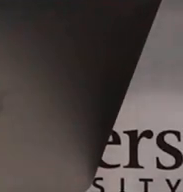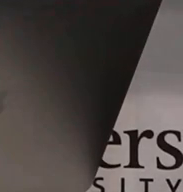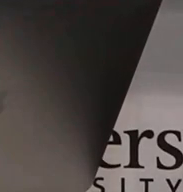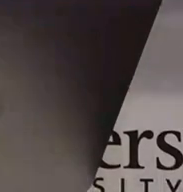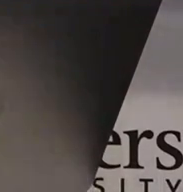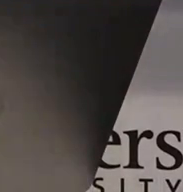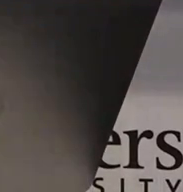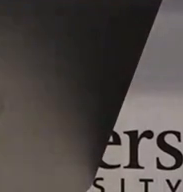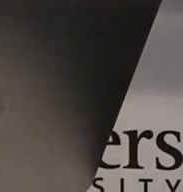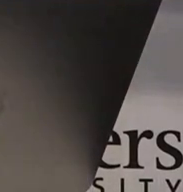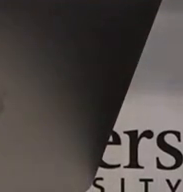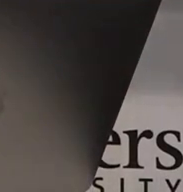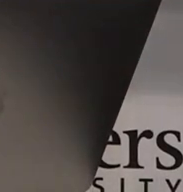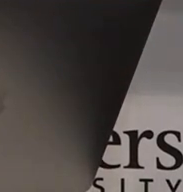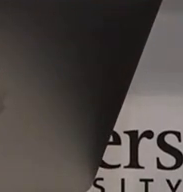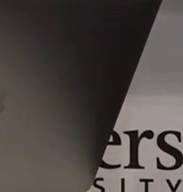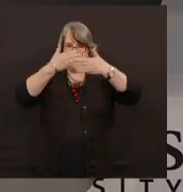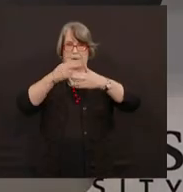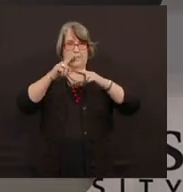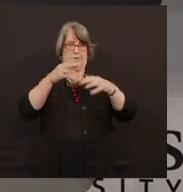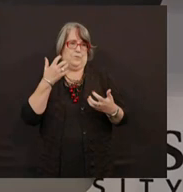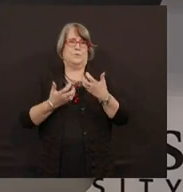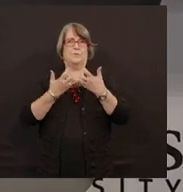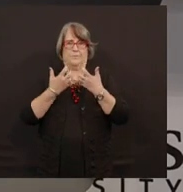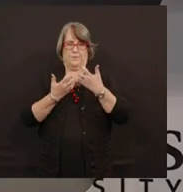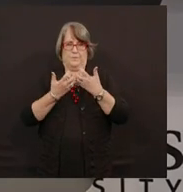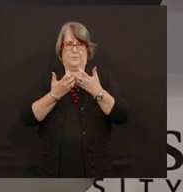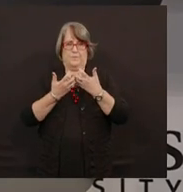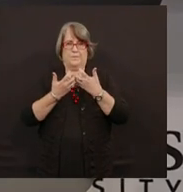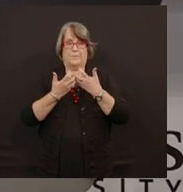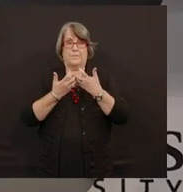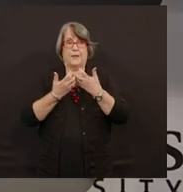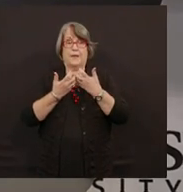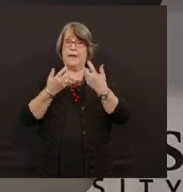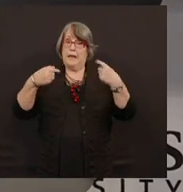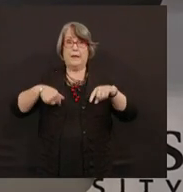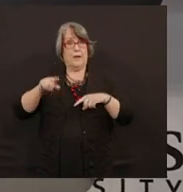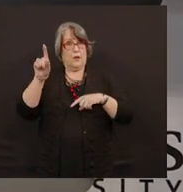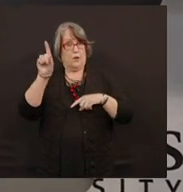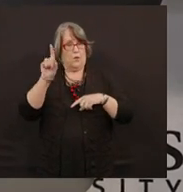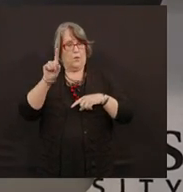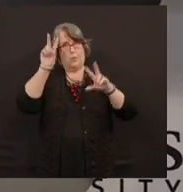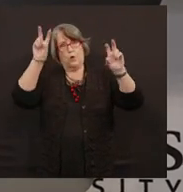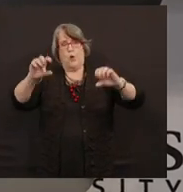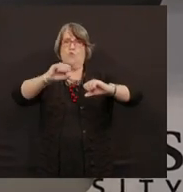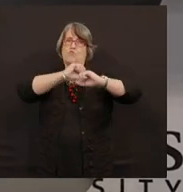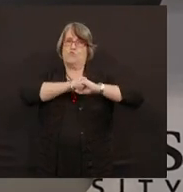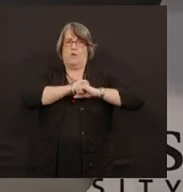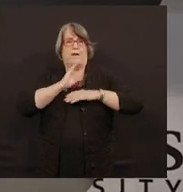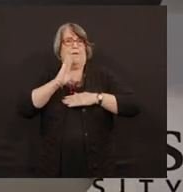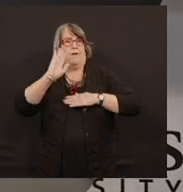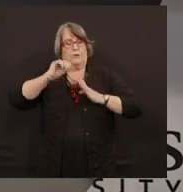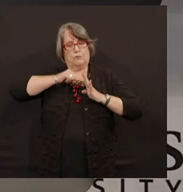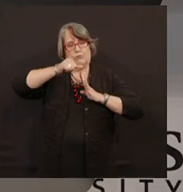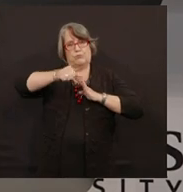Good evening and welcome to Flinders University and to the Brave Lecture Series. My